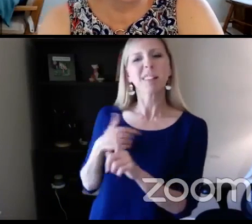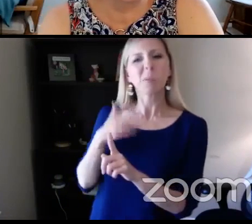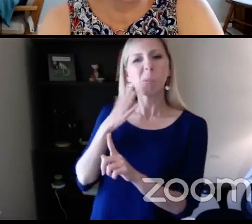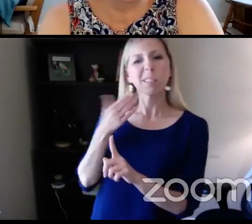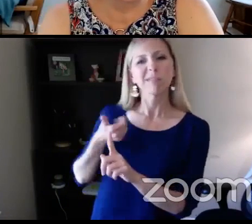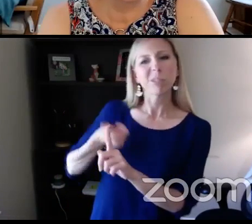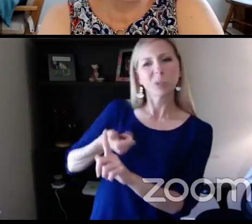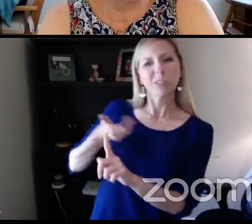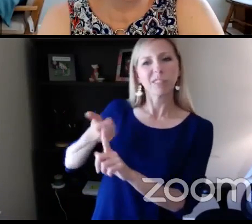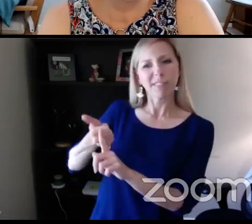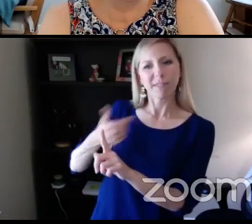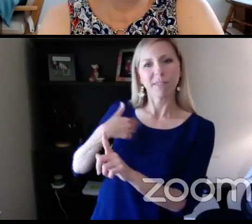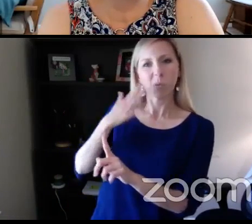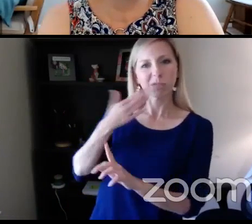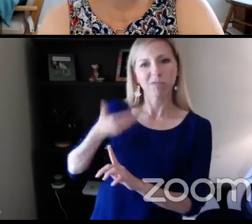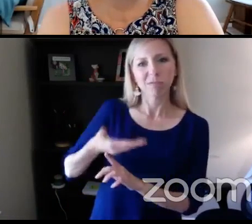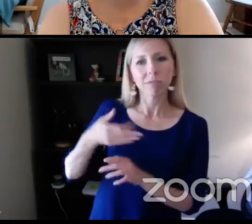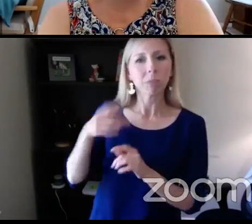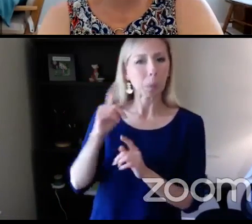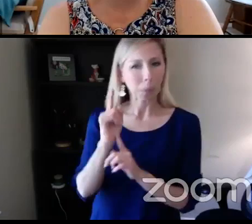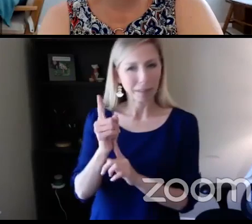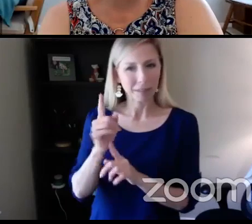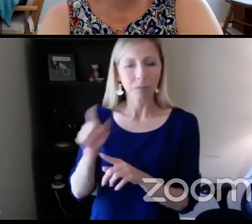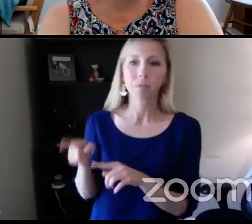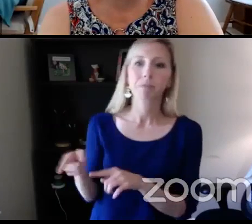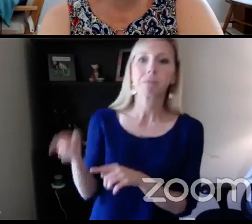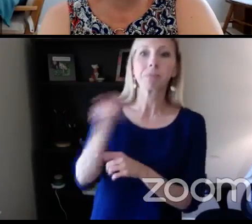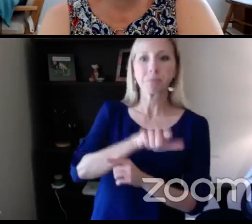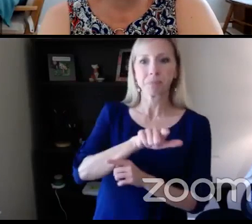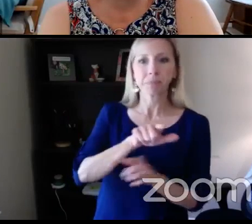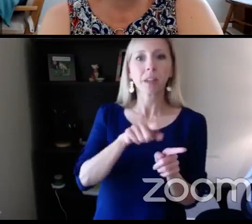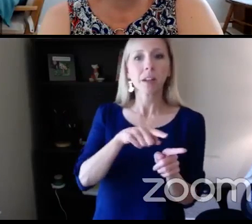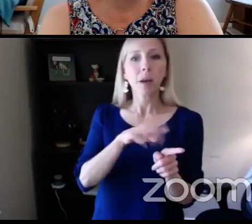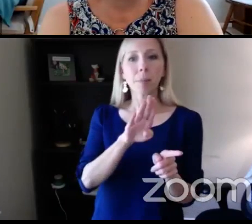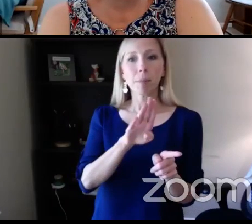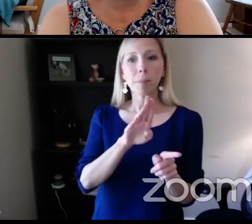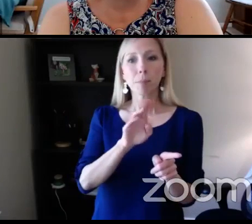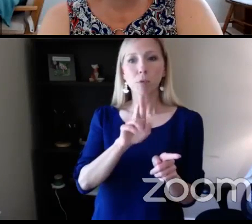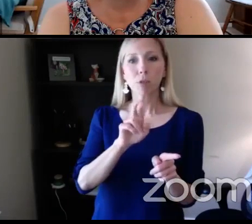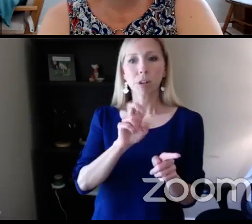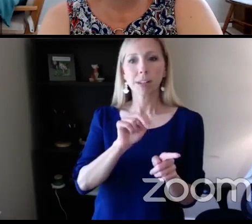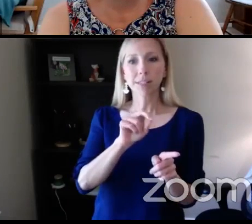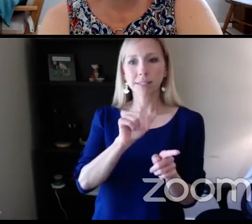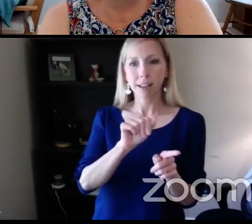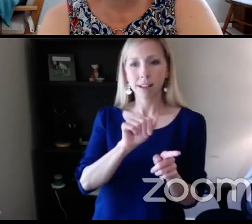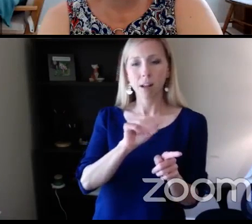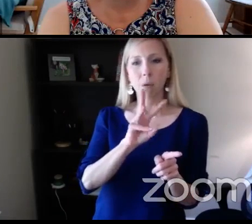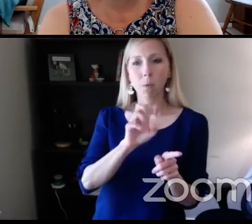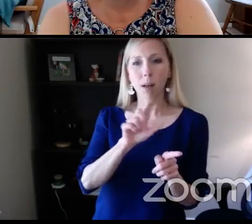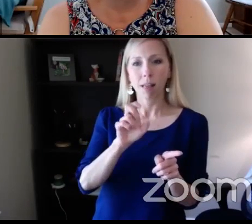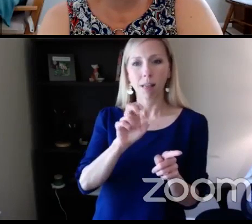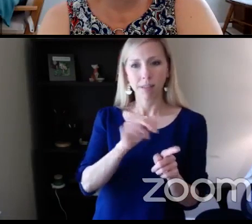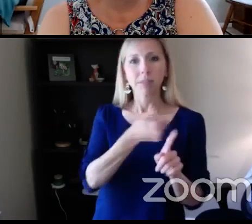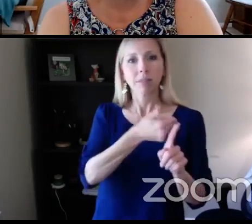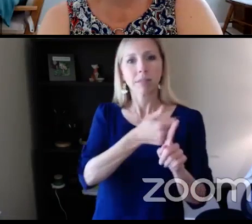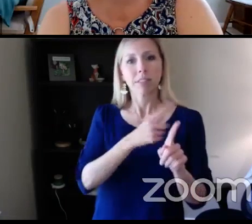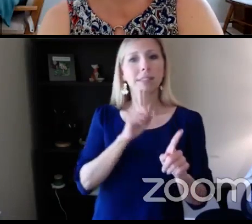herself a little bit more in a minute. And then we're also joined by Brenda Wellen, who is a teacher of the deaf and hard of